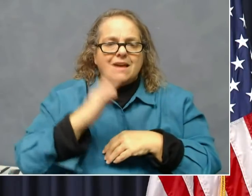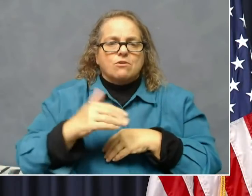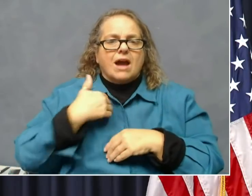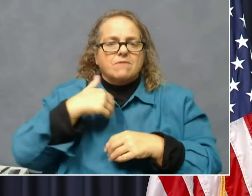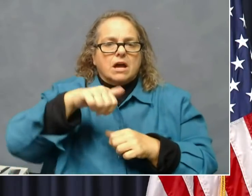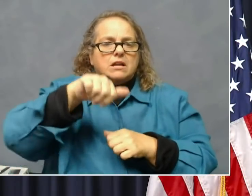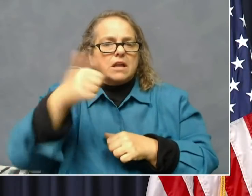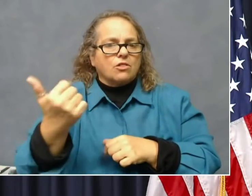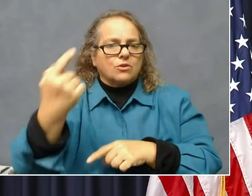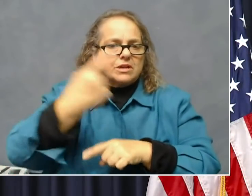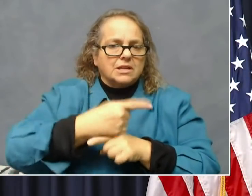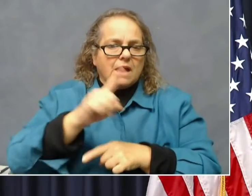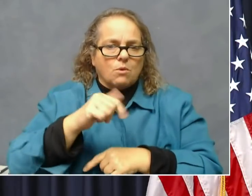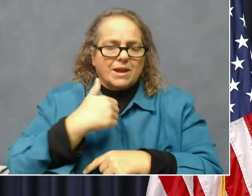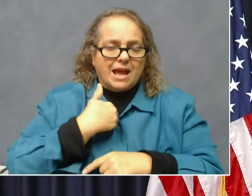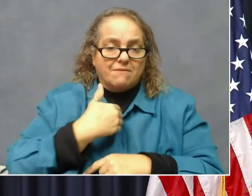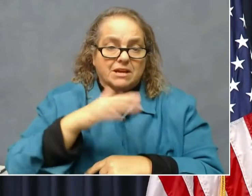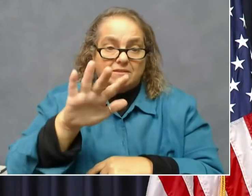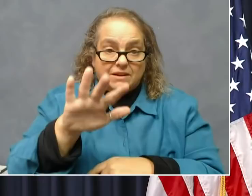And this is going to be hard